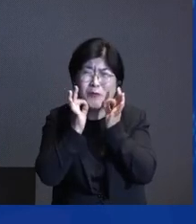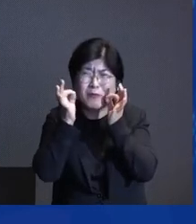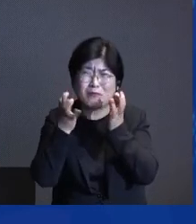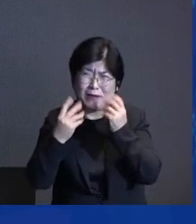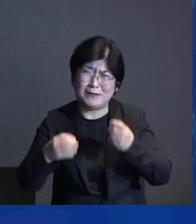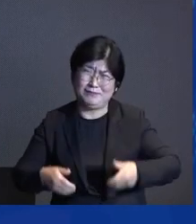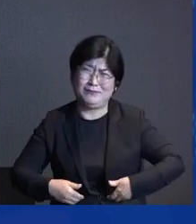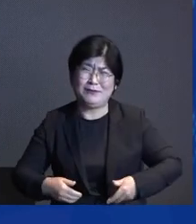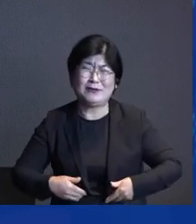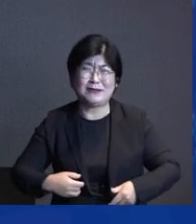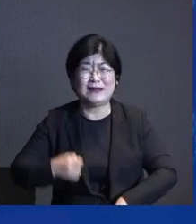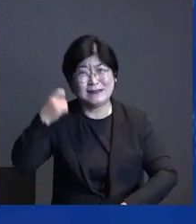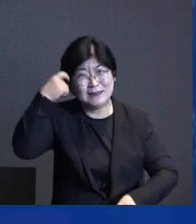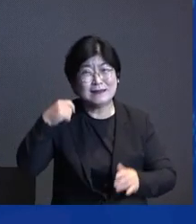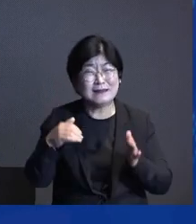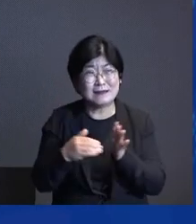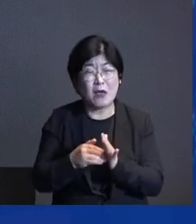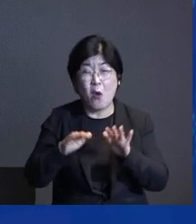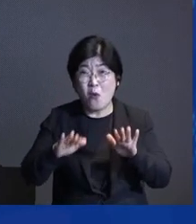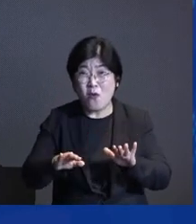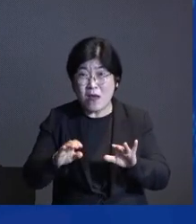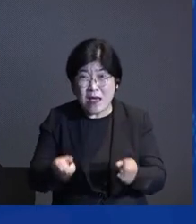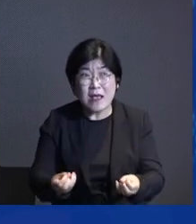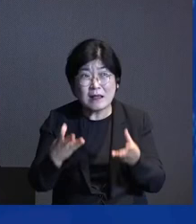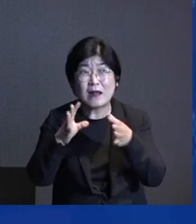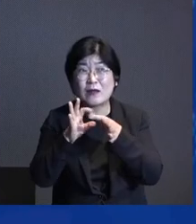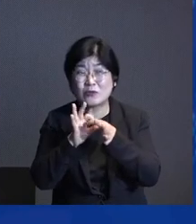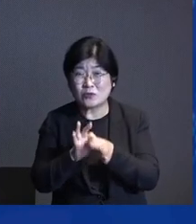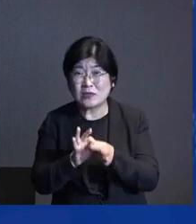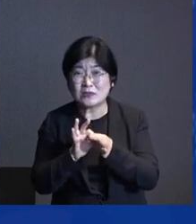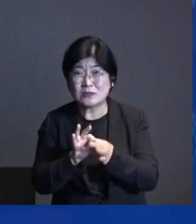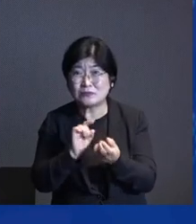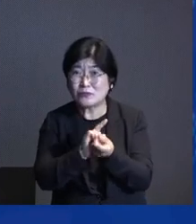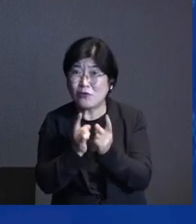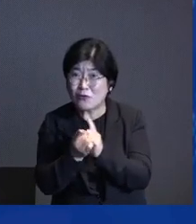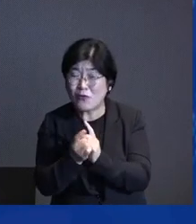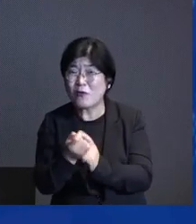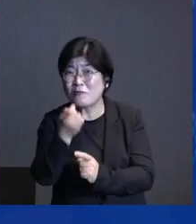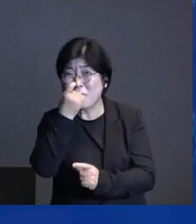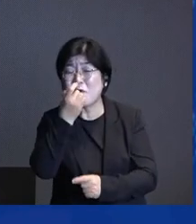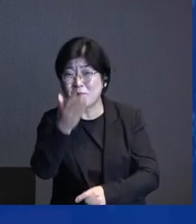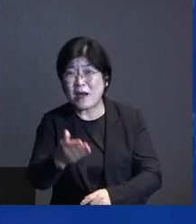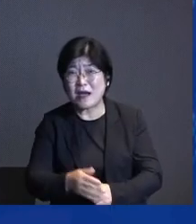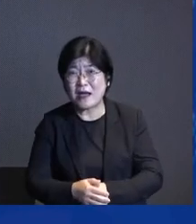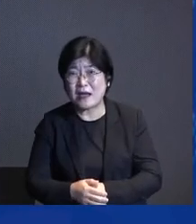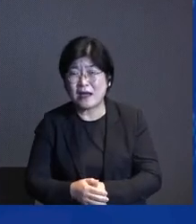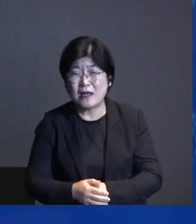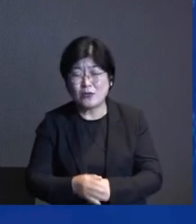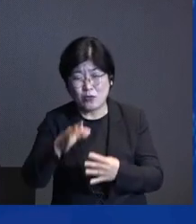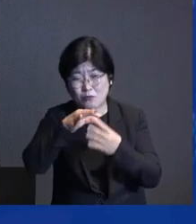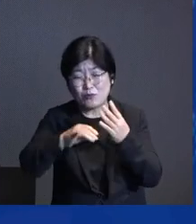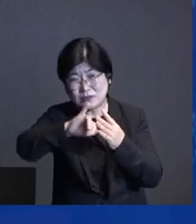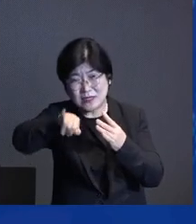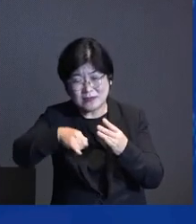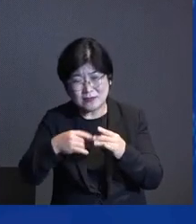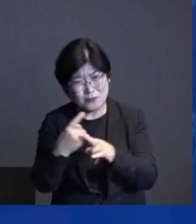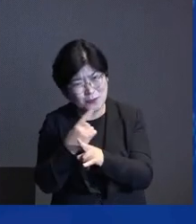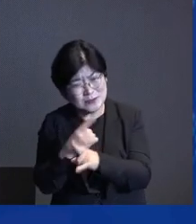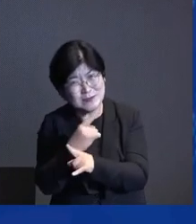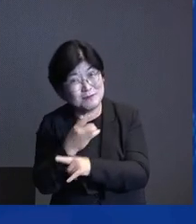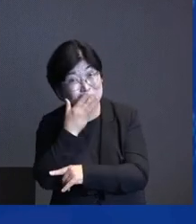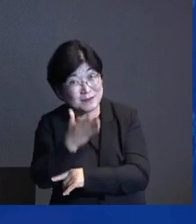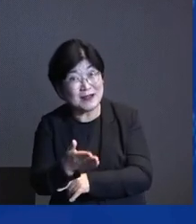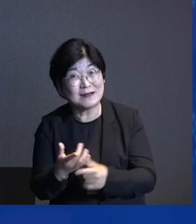through these events that they can learn from each other, they would like to brush up on their project and also learning from other countries